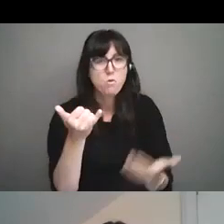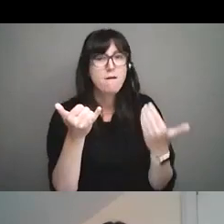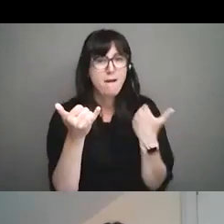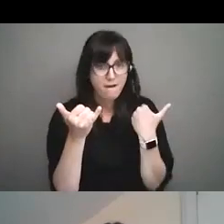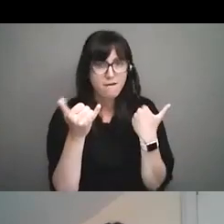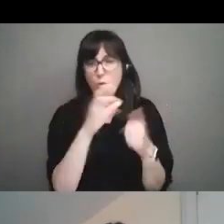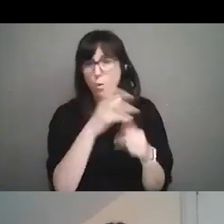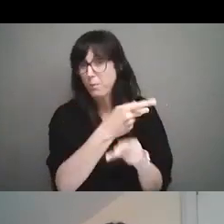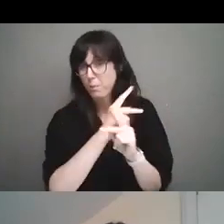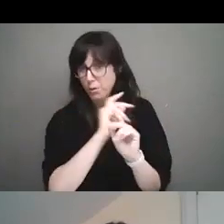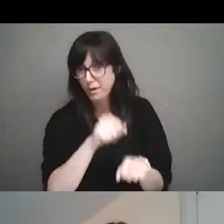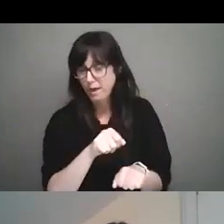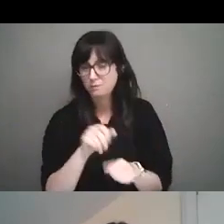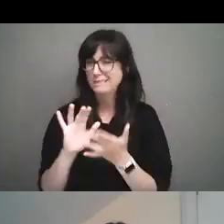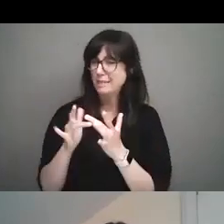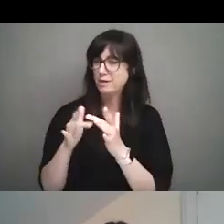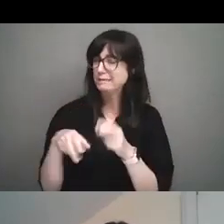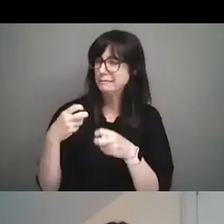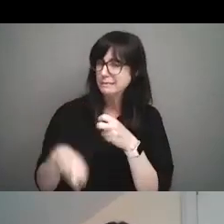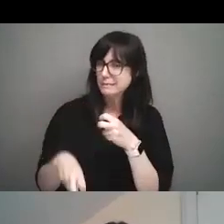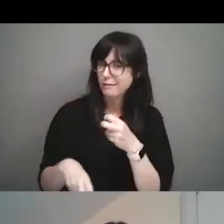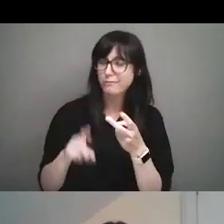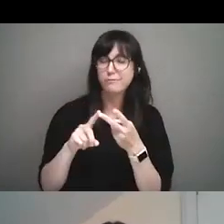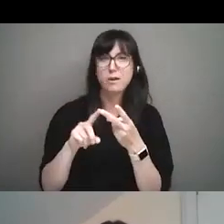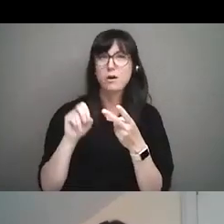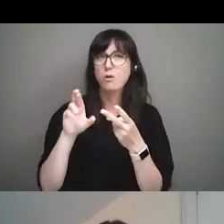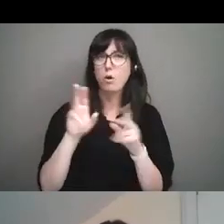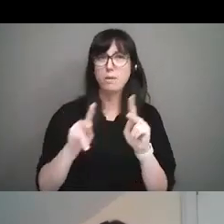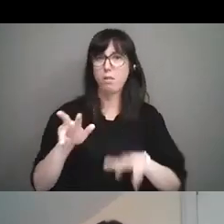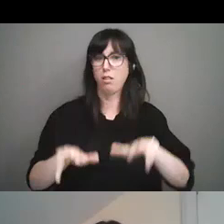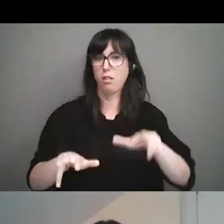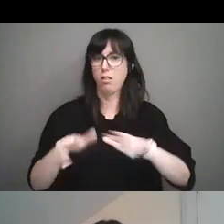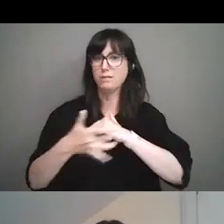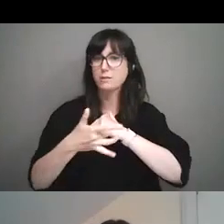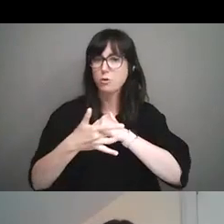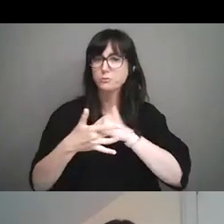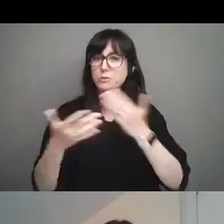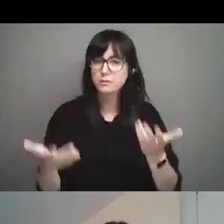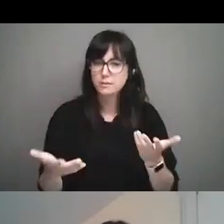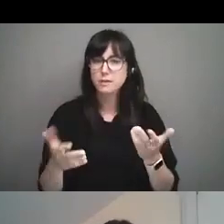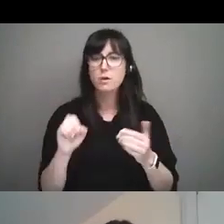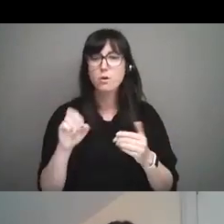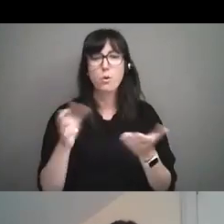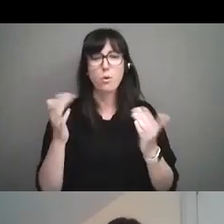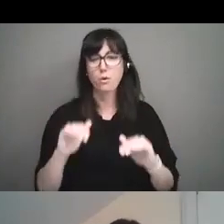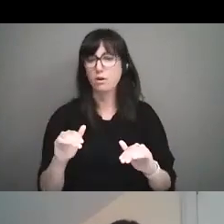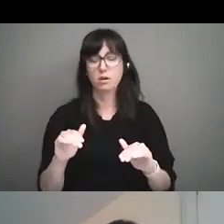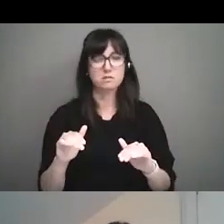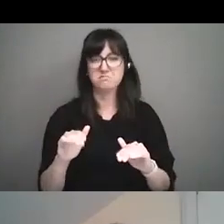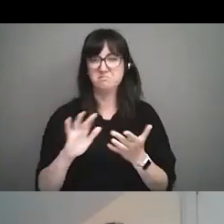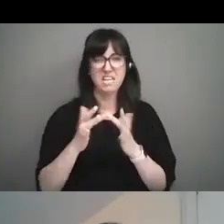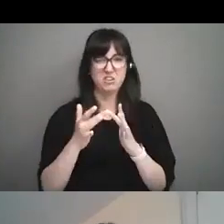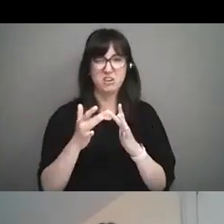to, and internet can be challenging. Maybe people don't feel comfortable with the technology, or there's not good internet